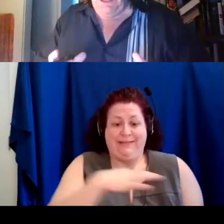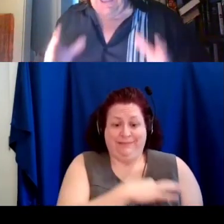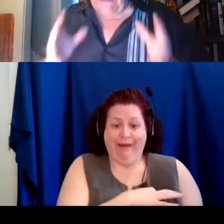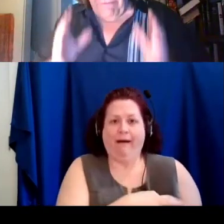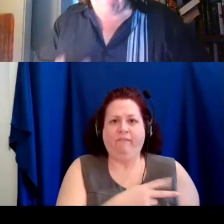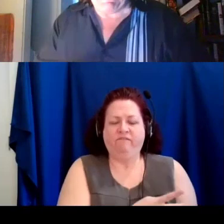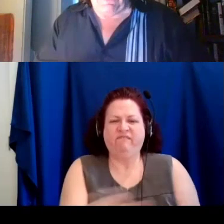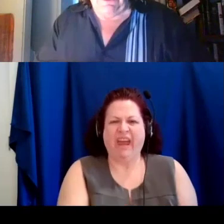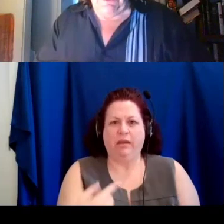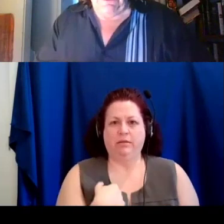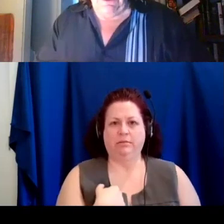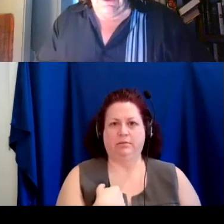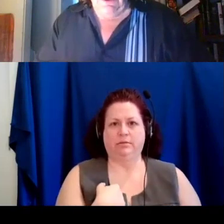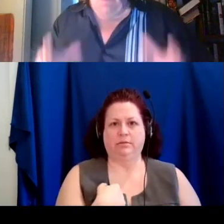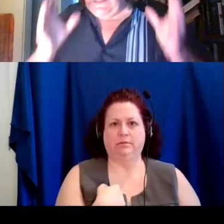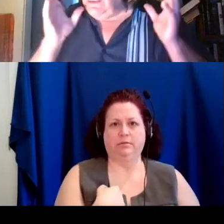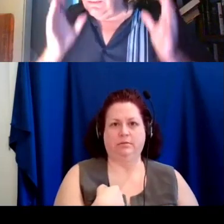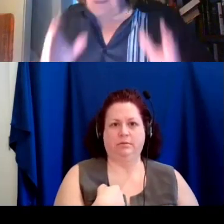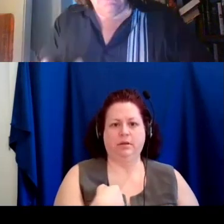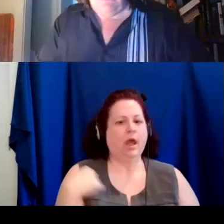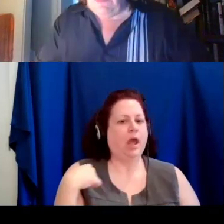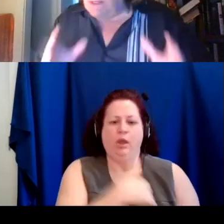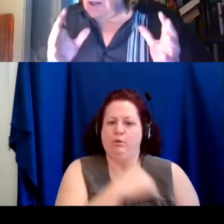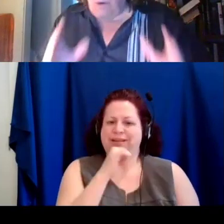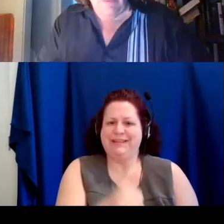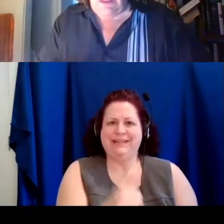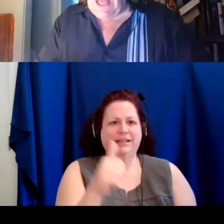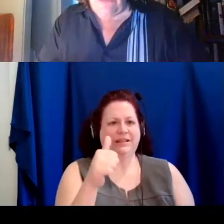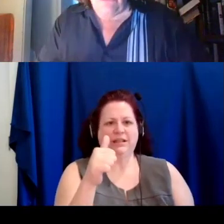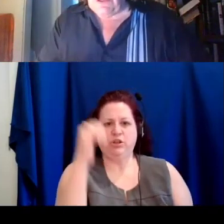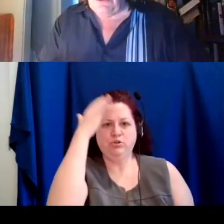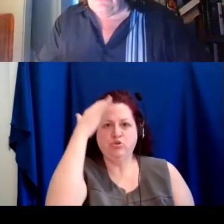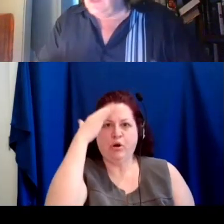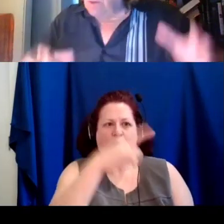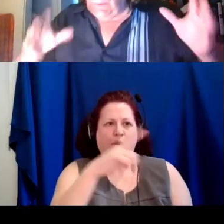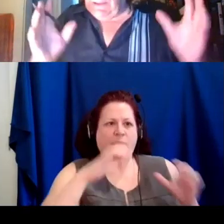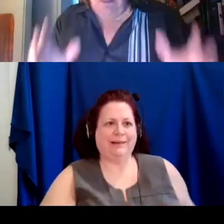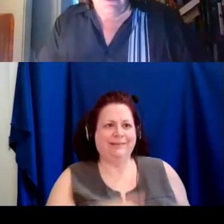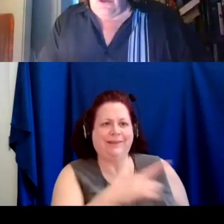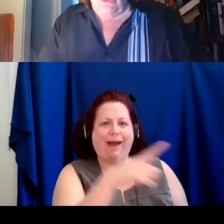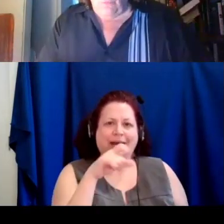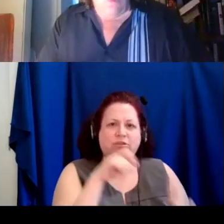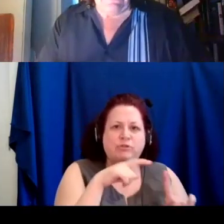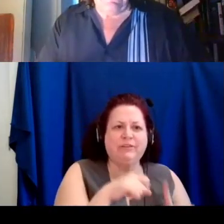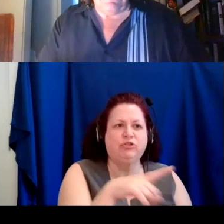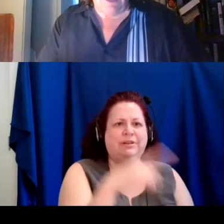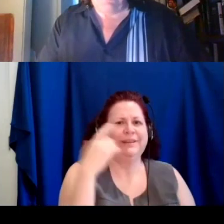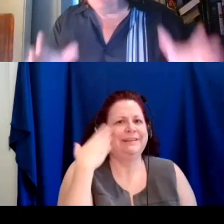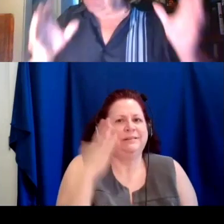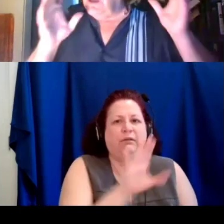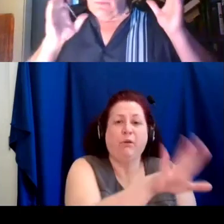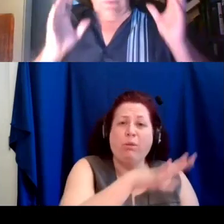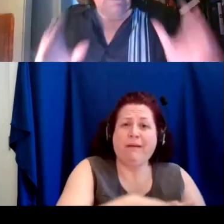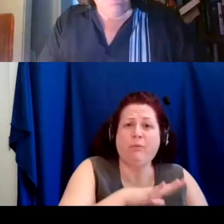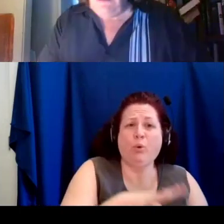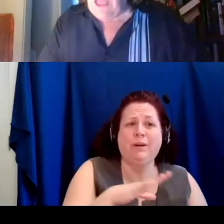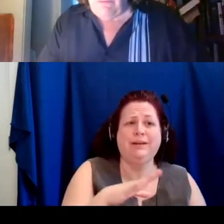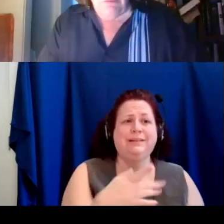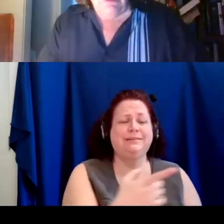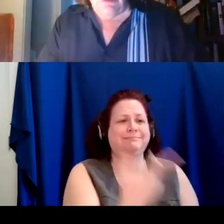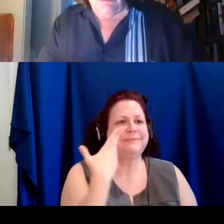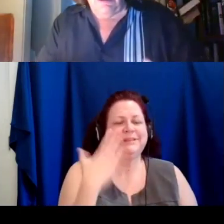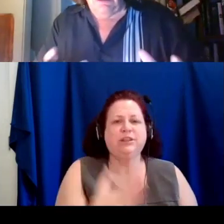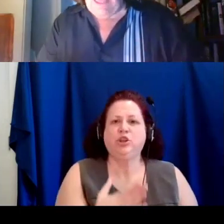facility, have failed. We didn't know the client's triggers. We didn't know the warning signs. We didn't